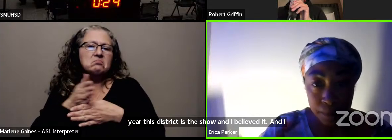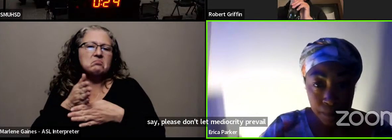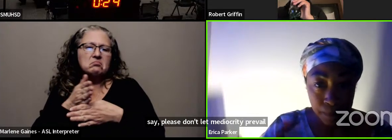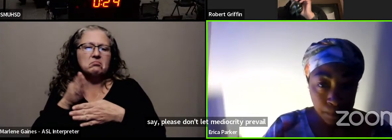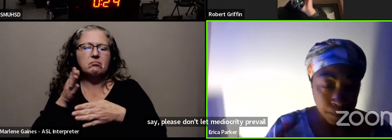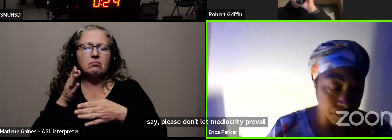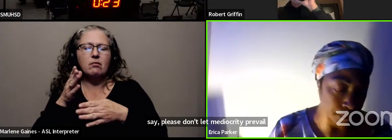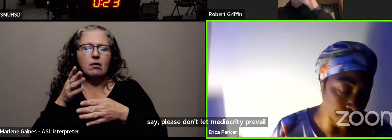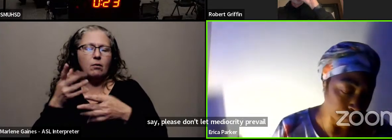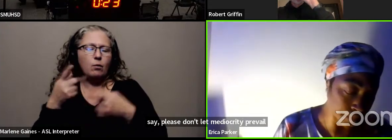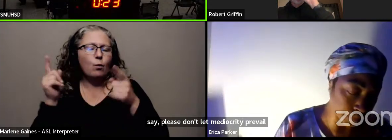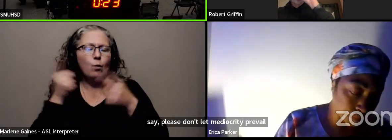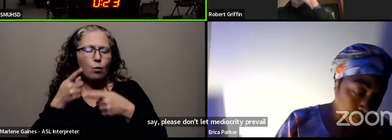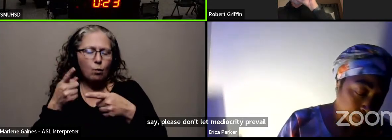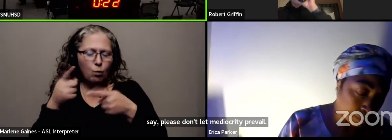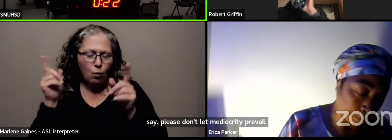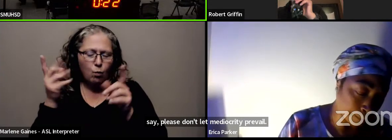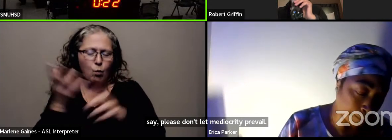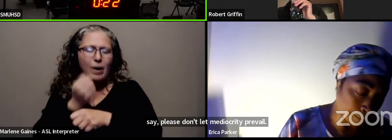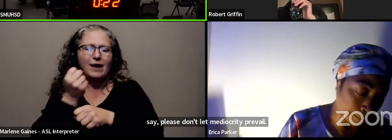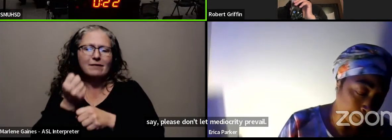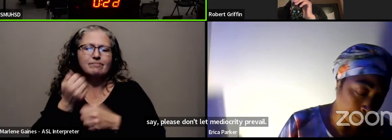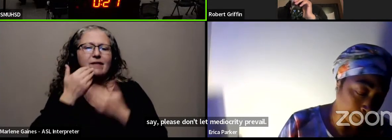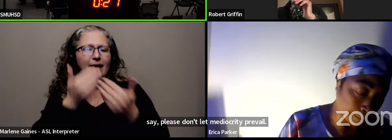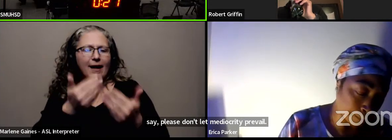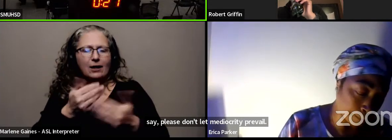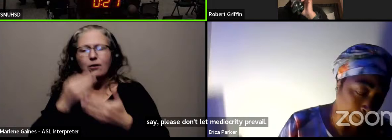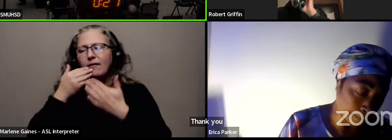you. Thank you for your comment.